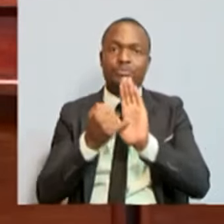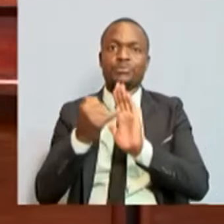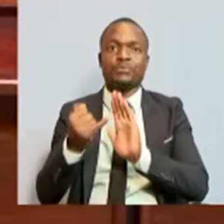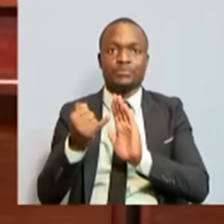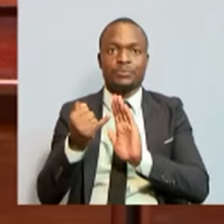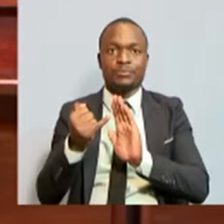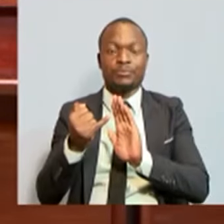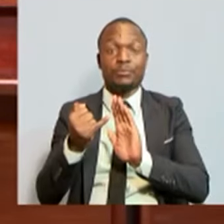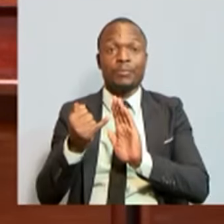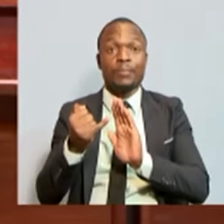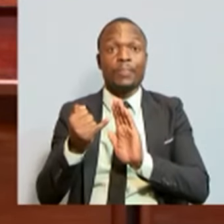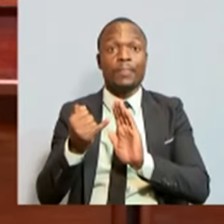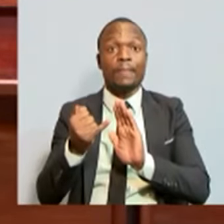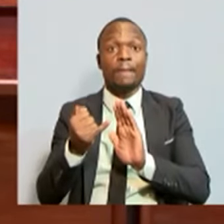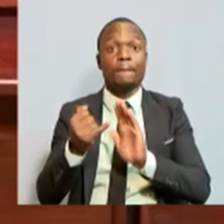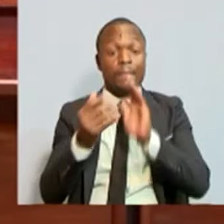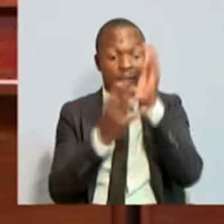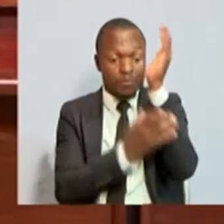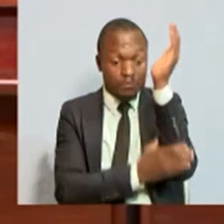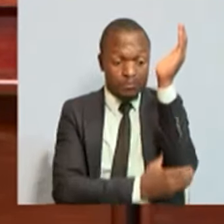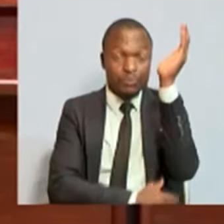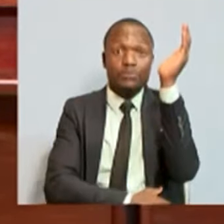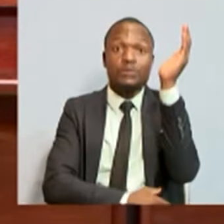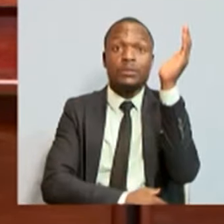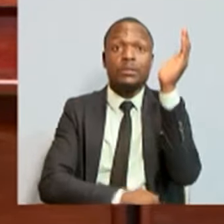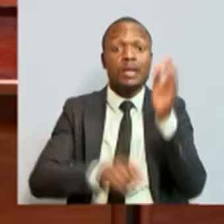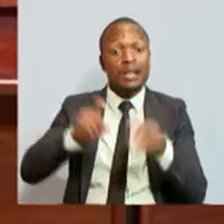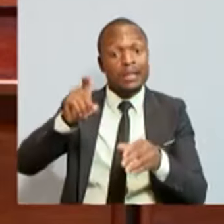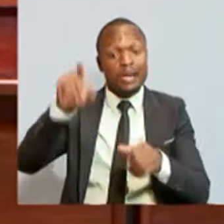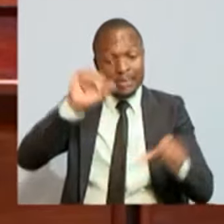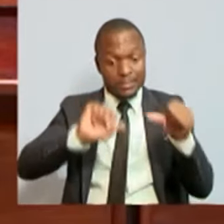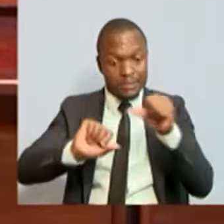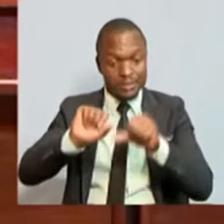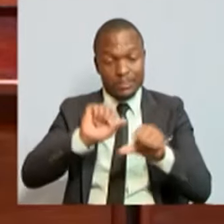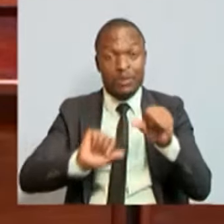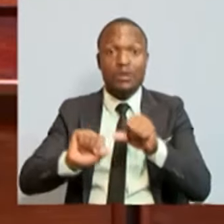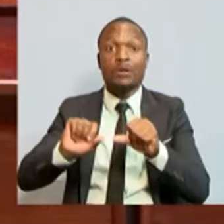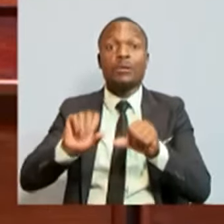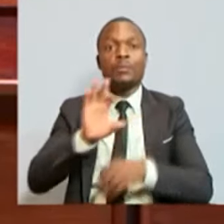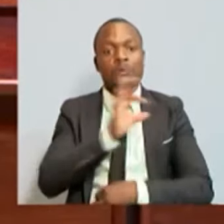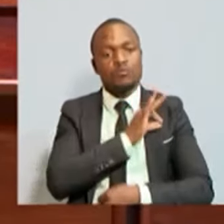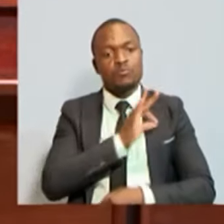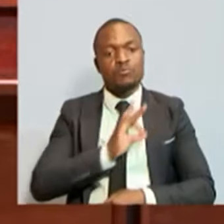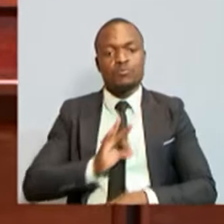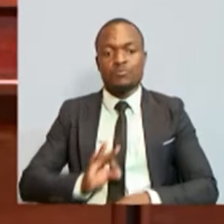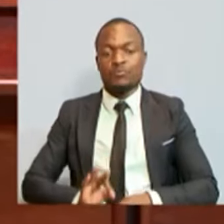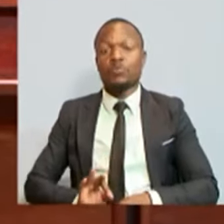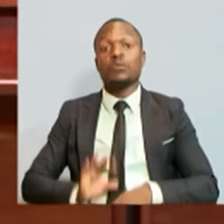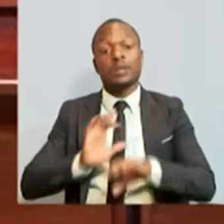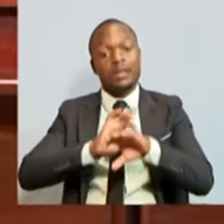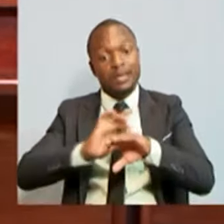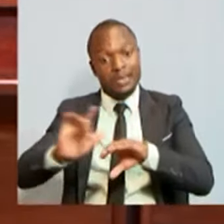the in-depth vulnerability and needs assessment to be food insecure for the